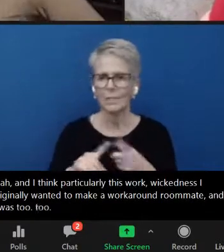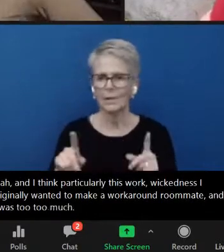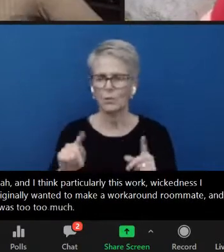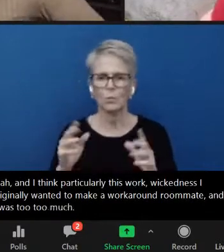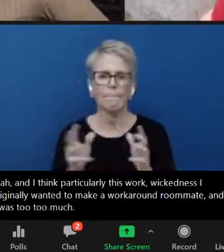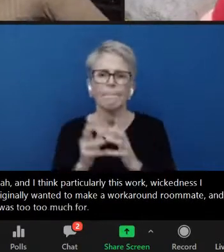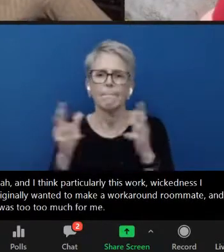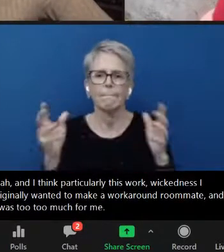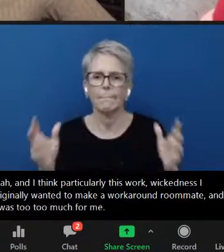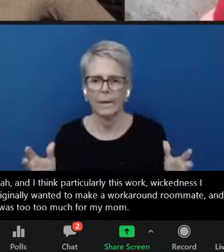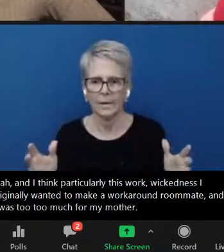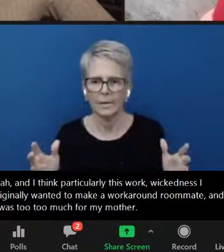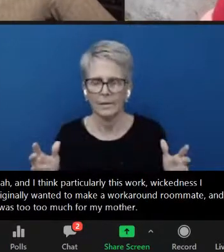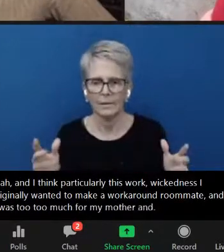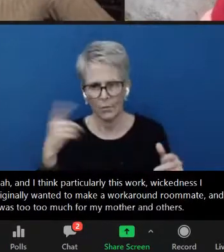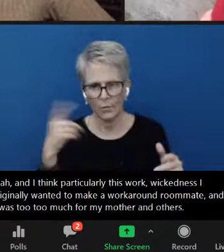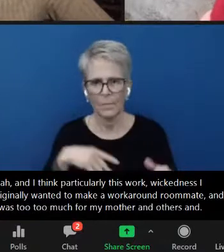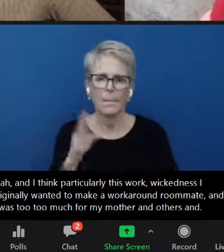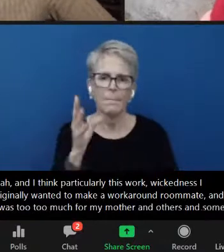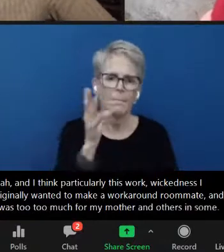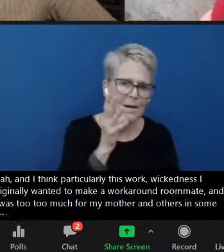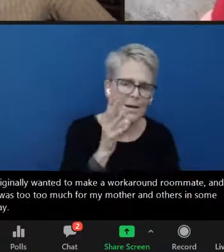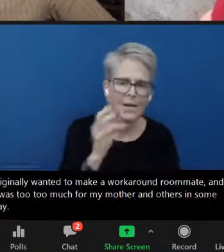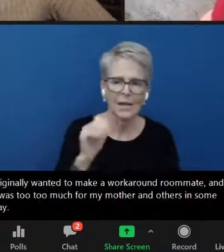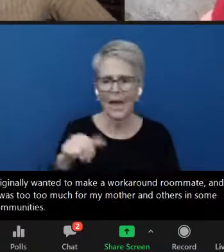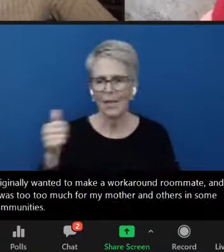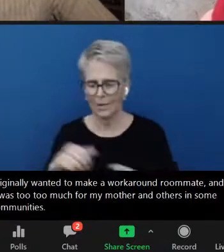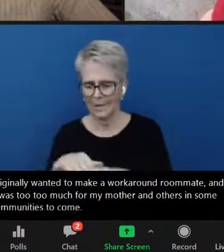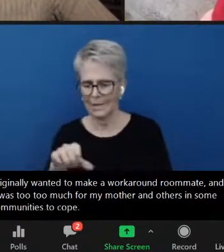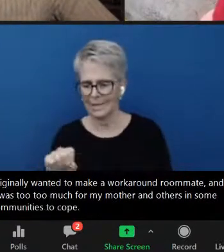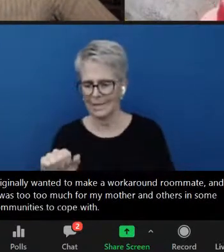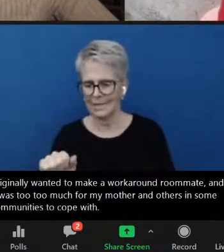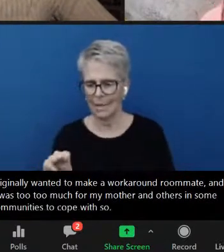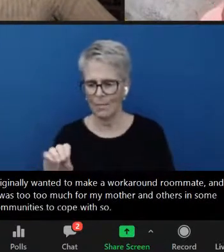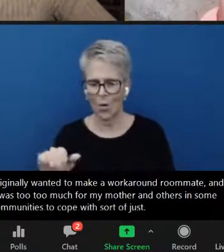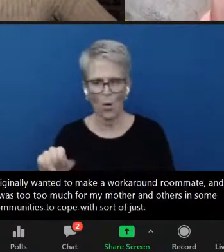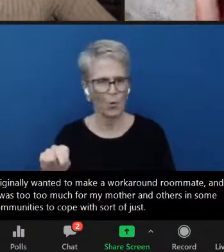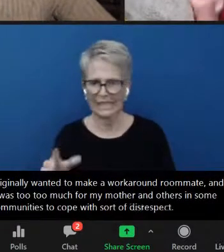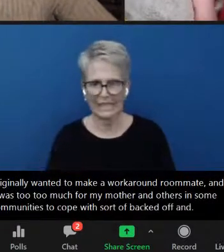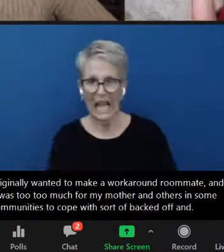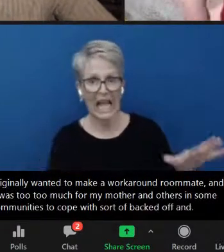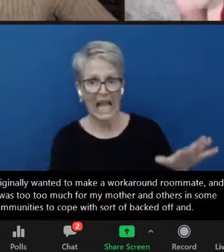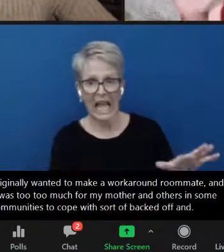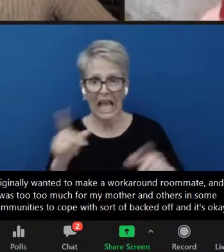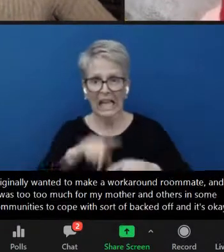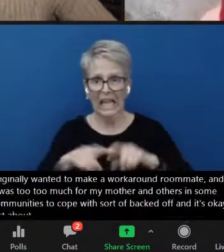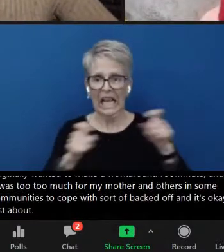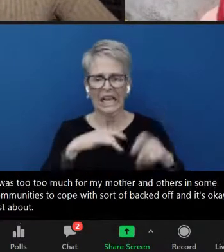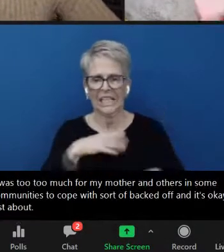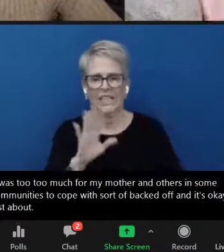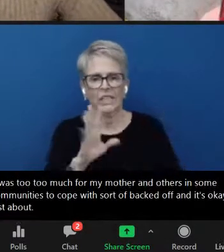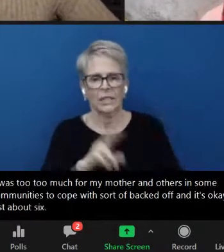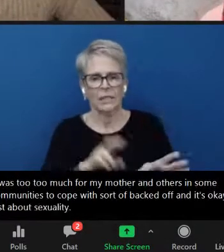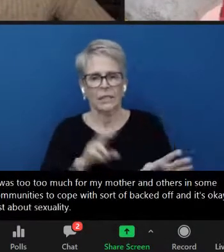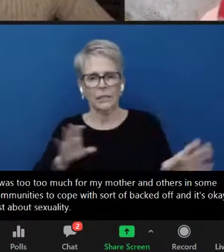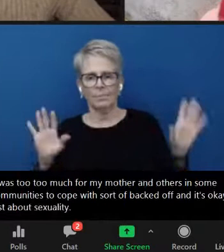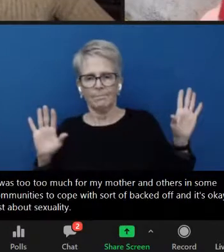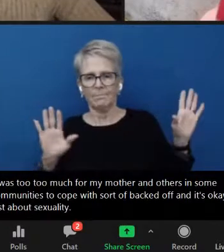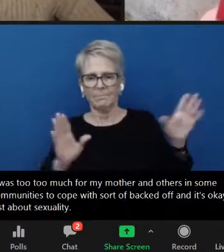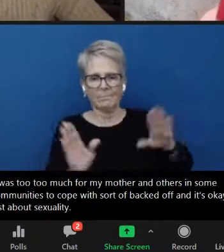much for my mother and others in Samoa communities to cope with. So I've just backed off and was like, okay, just about sexuality.